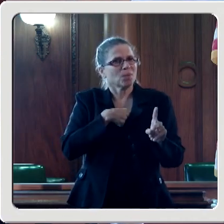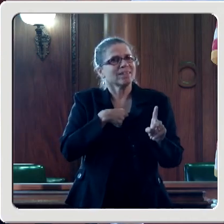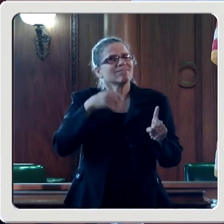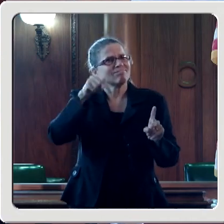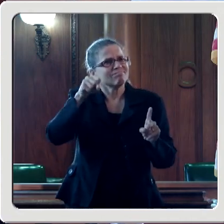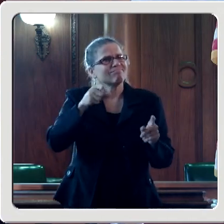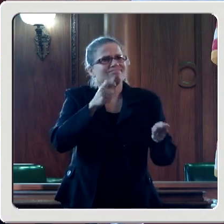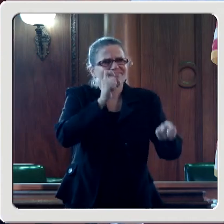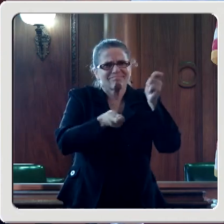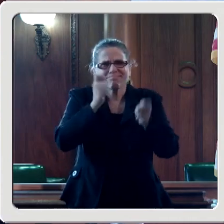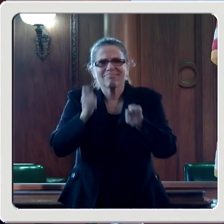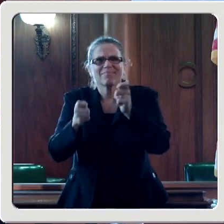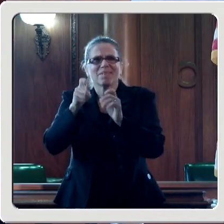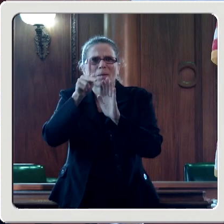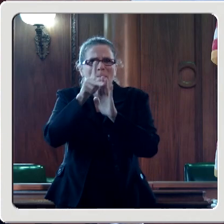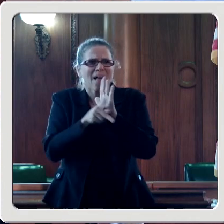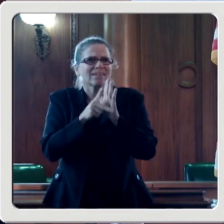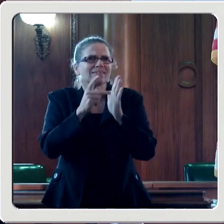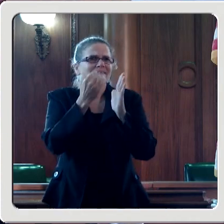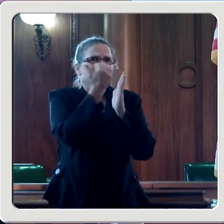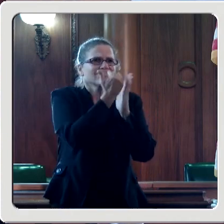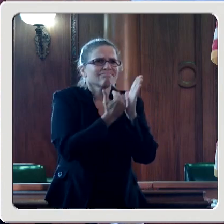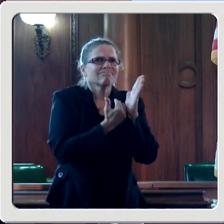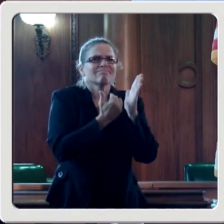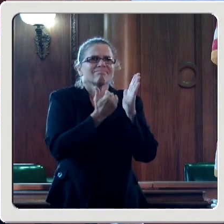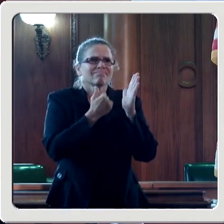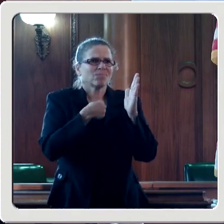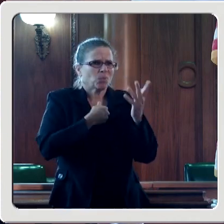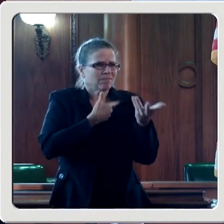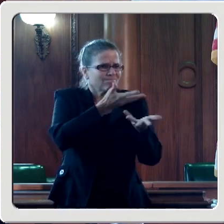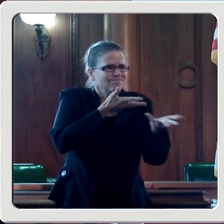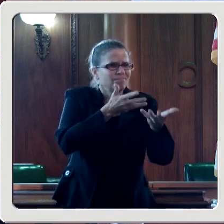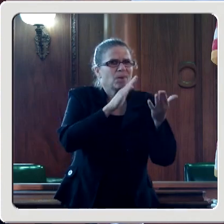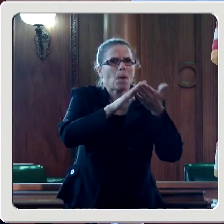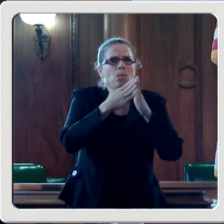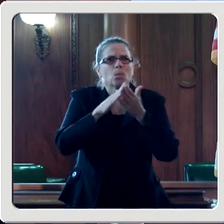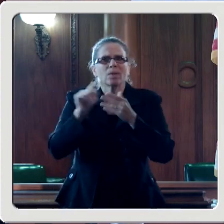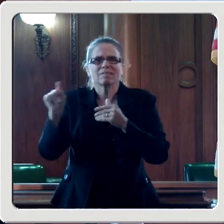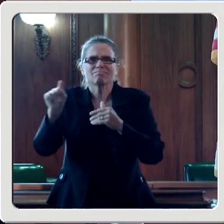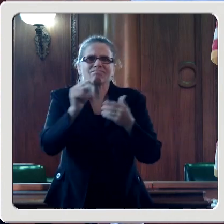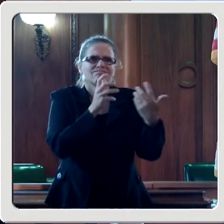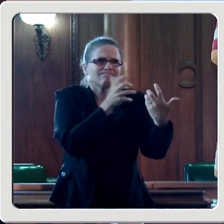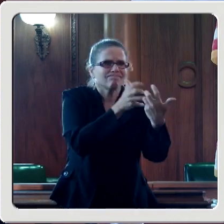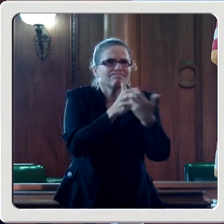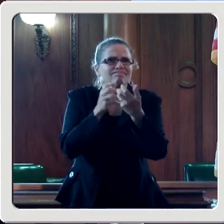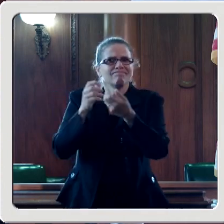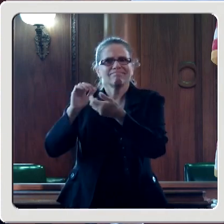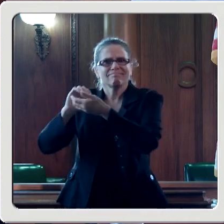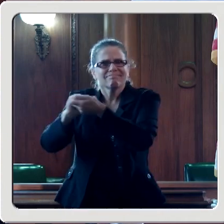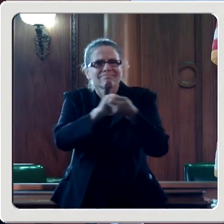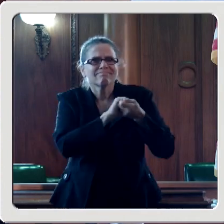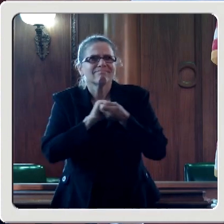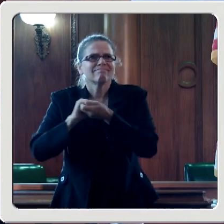community conversations. And the second thing, the third thing with Commissioner, bringing the highly